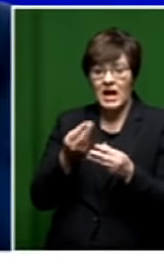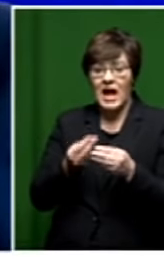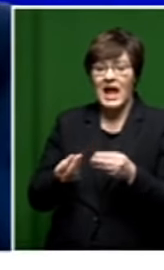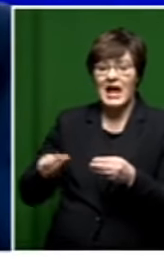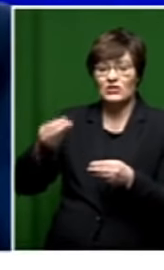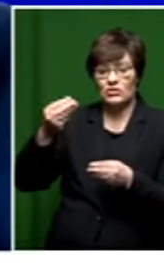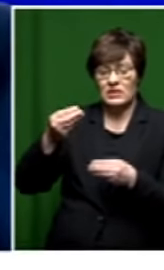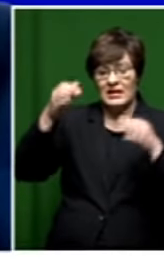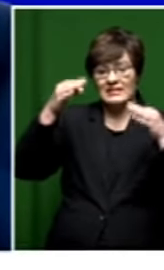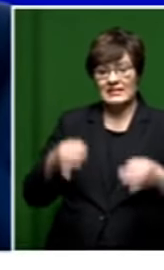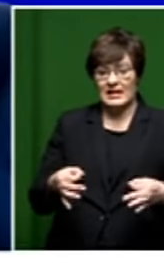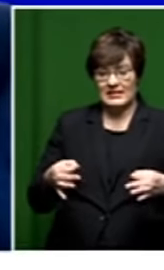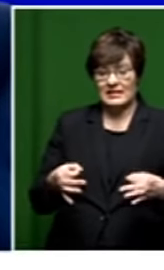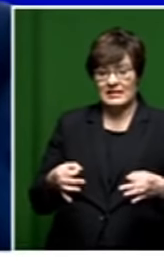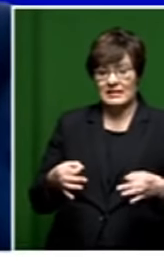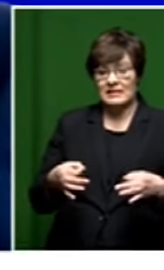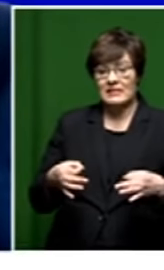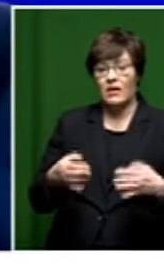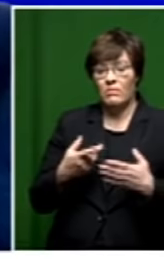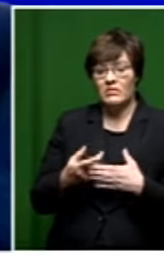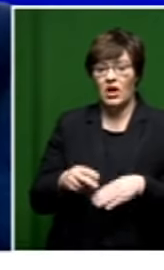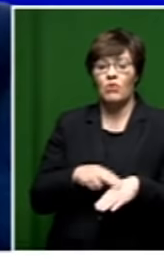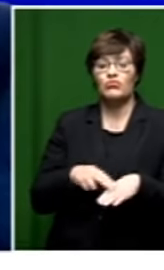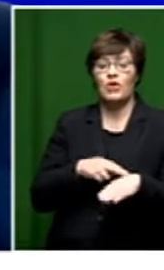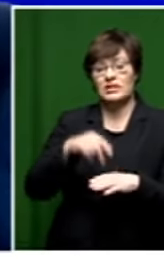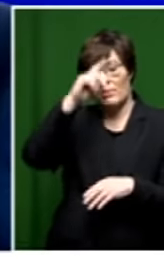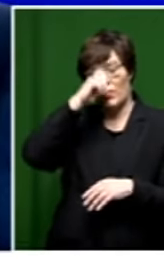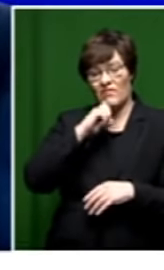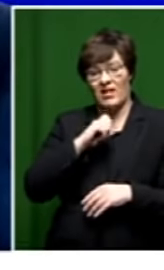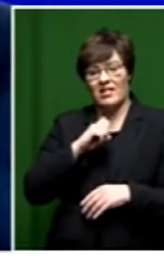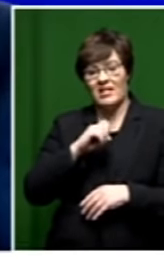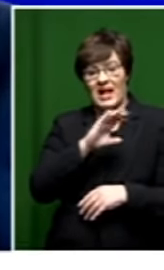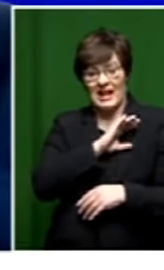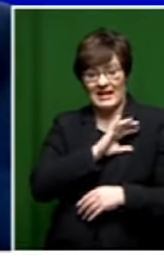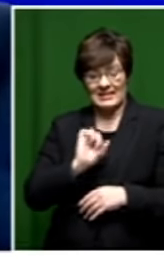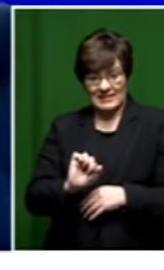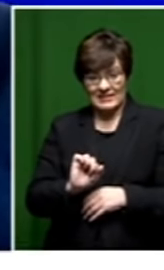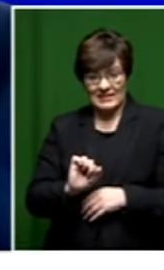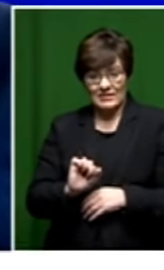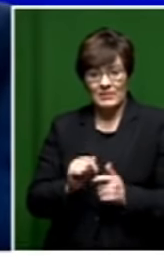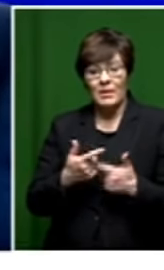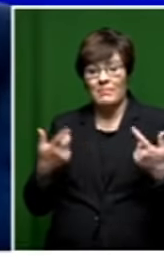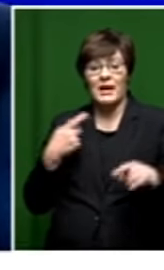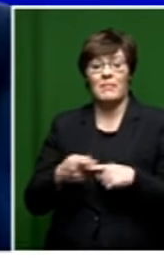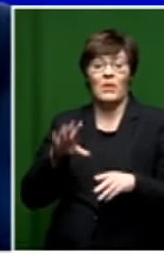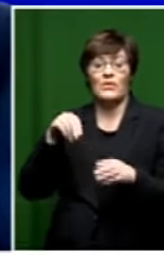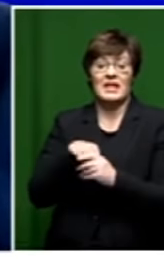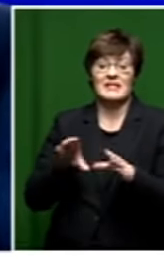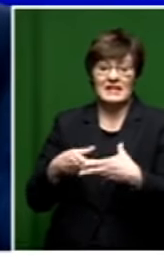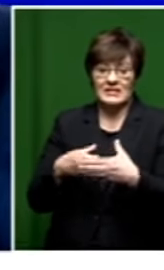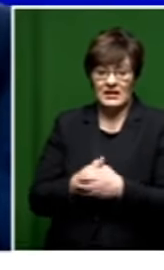rates being decided on the basis of race profiling of clients by certain big players in the